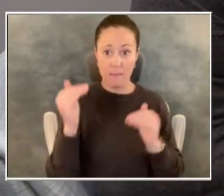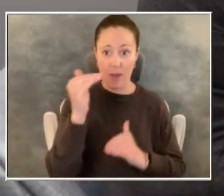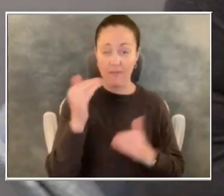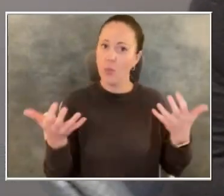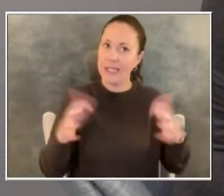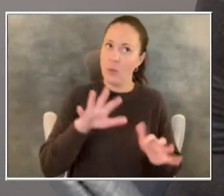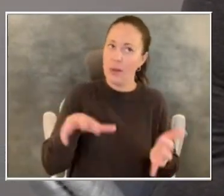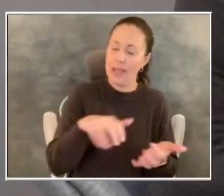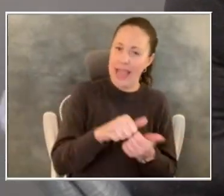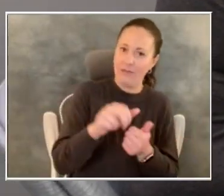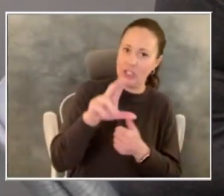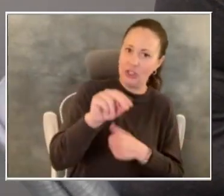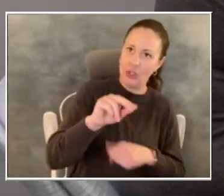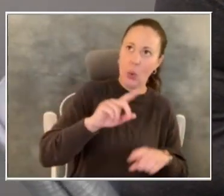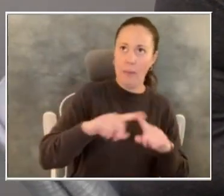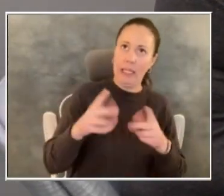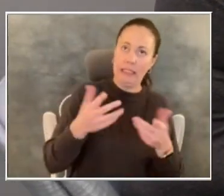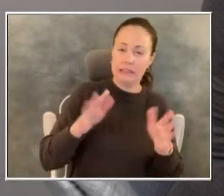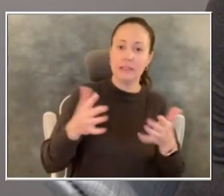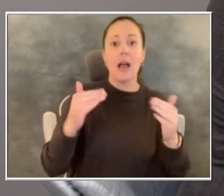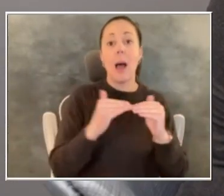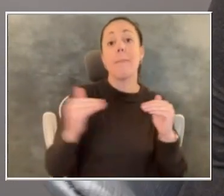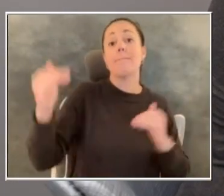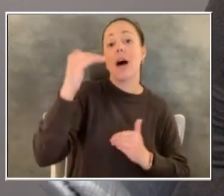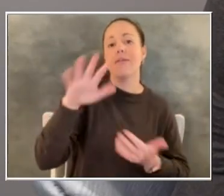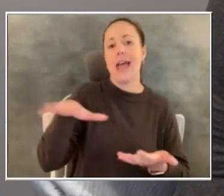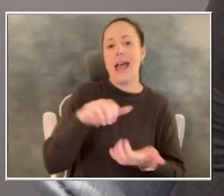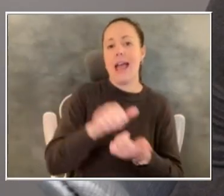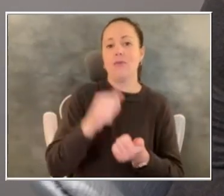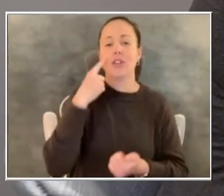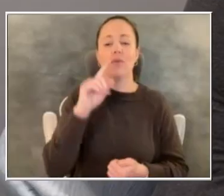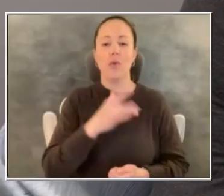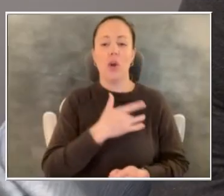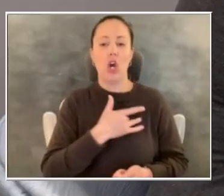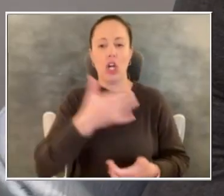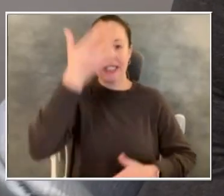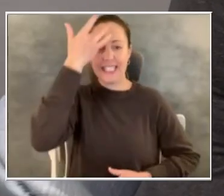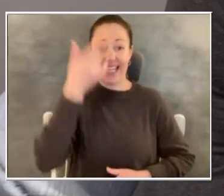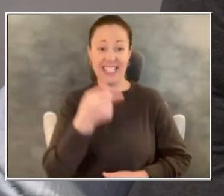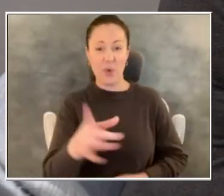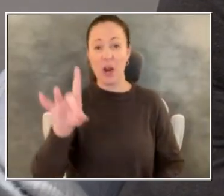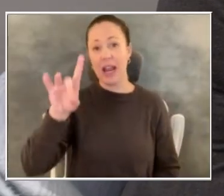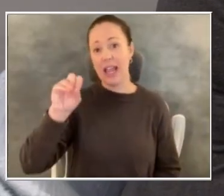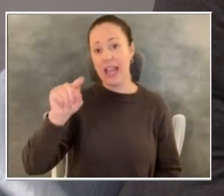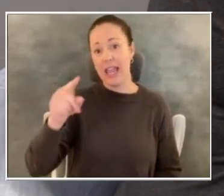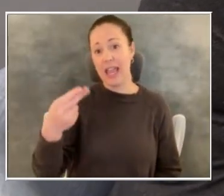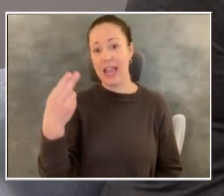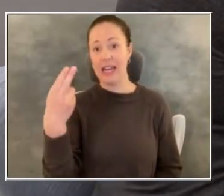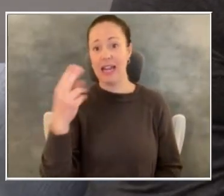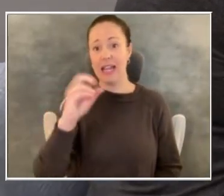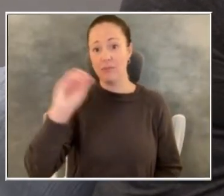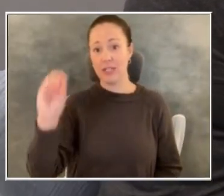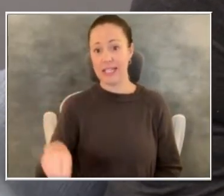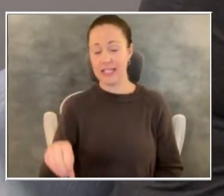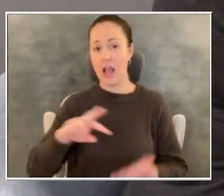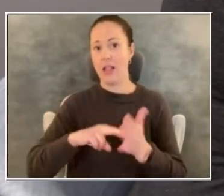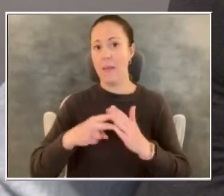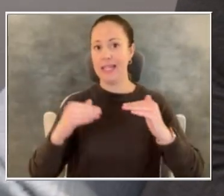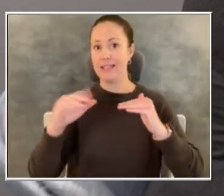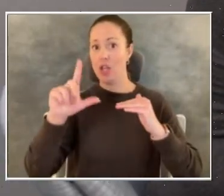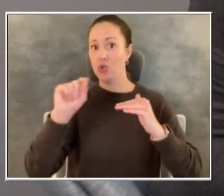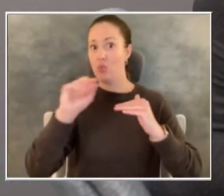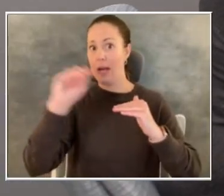above average. So in the 80th percentile, meaning 20% have a higher score than you. Okay. The other said you're in the